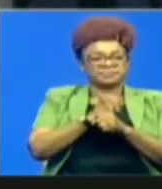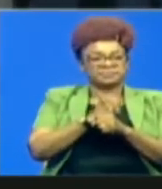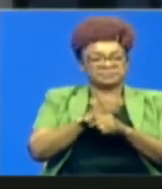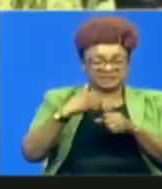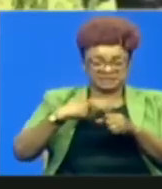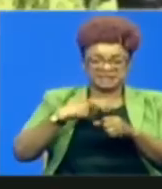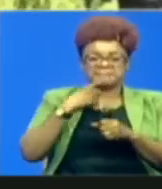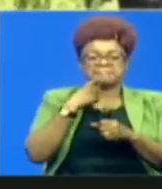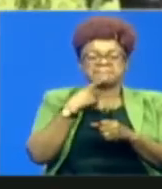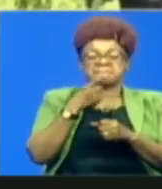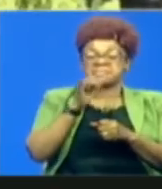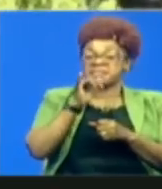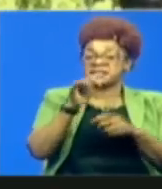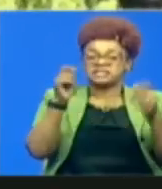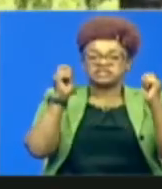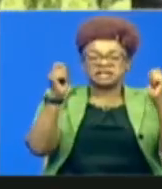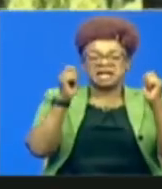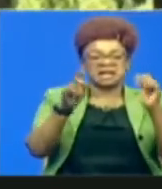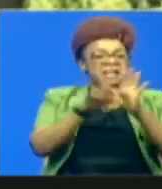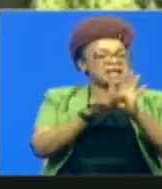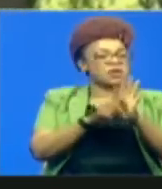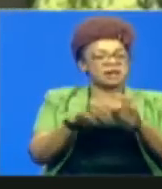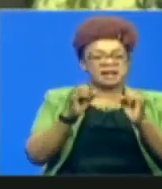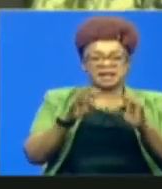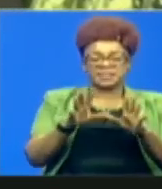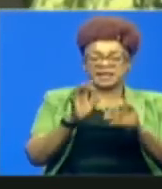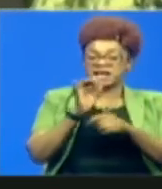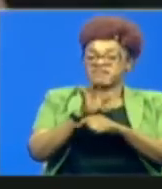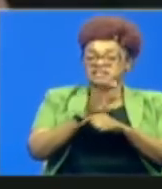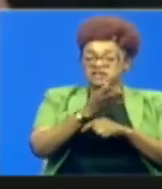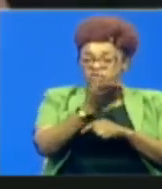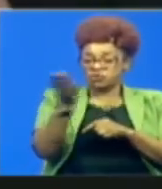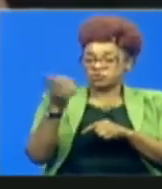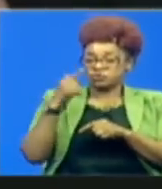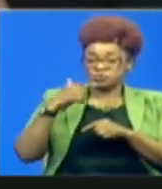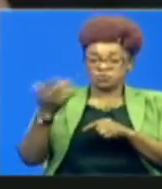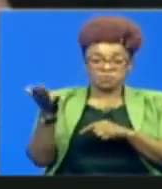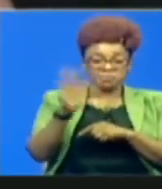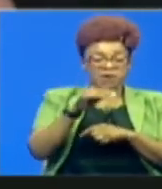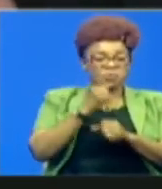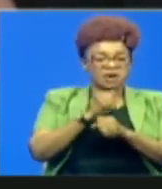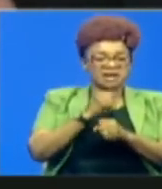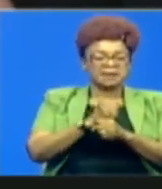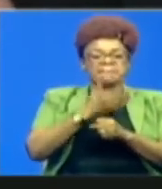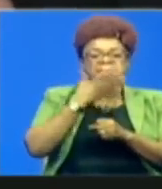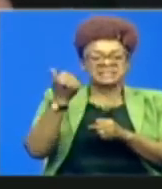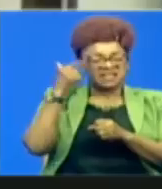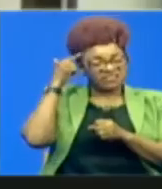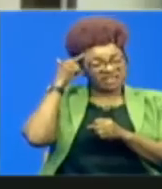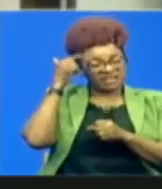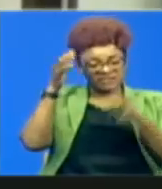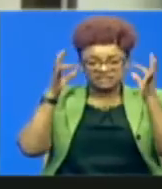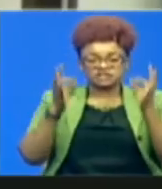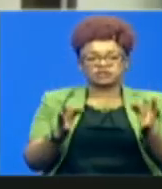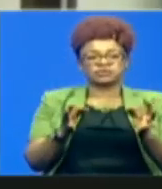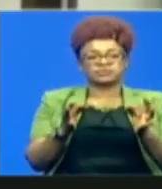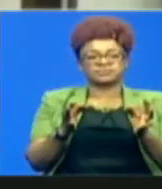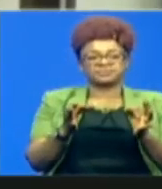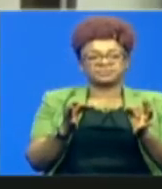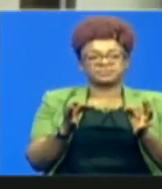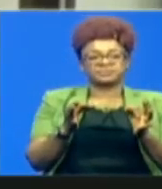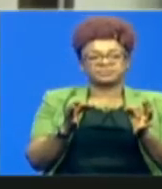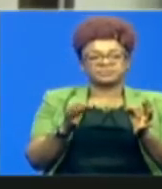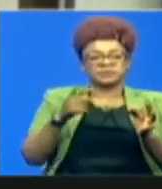strike illegal, advising those who had failed to report to work today to quickly rethink their decision. We have